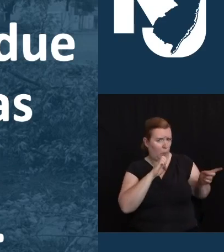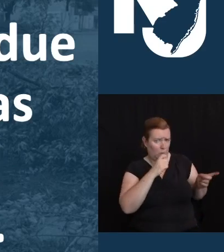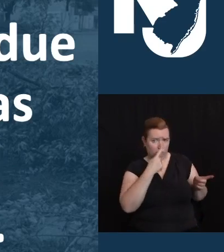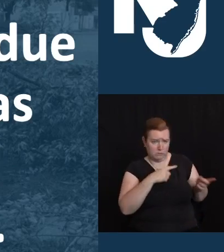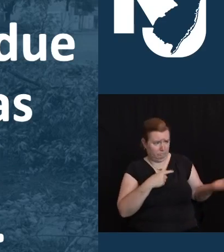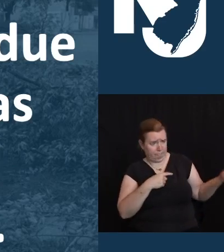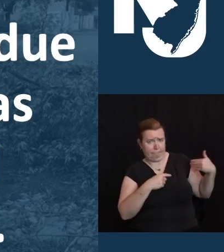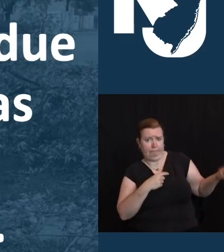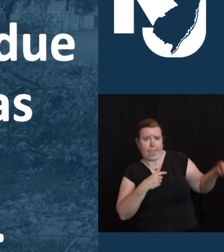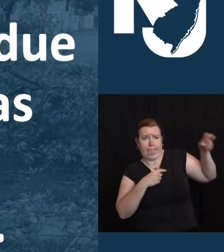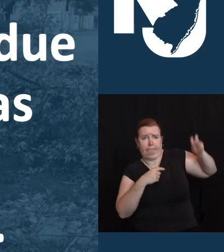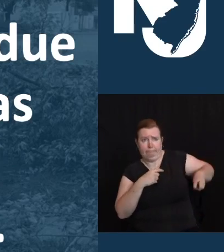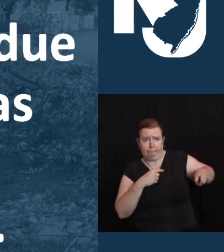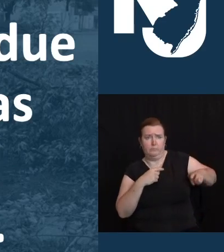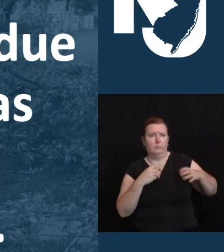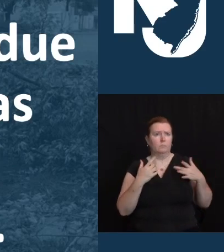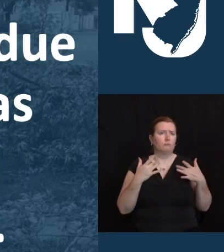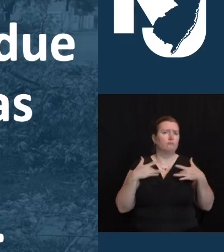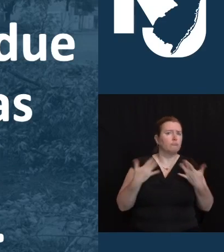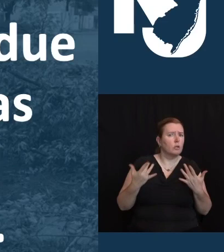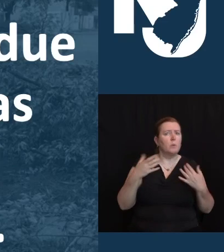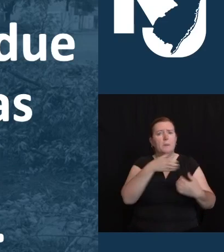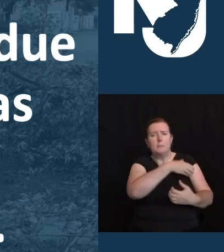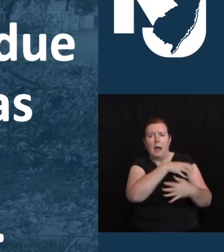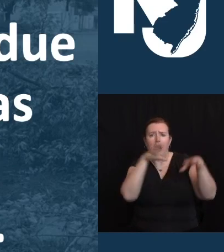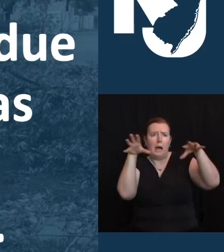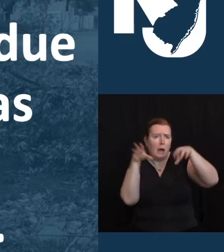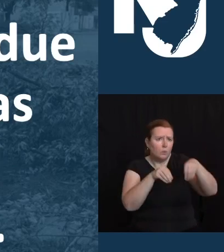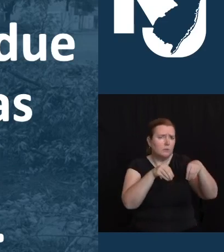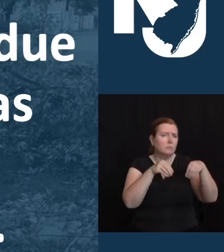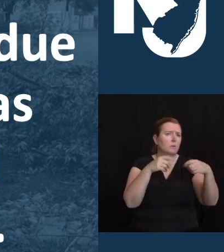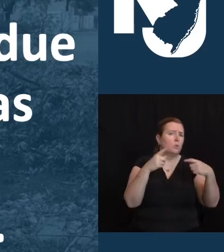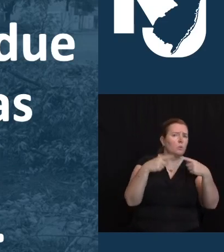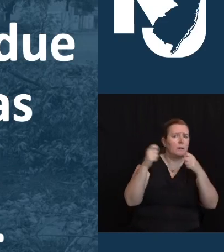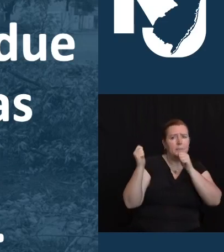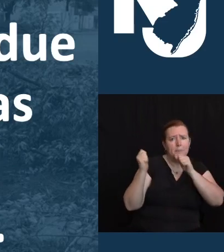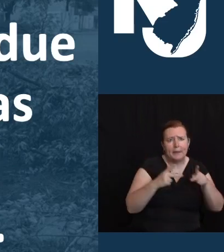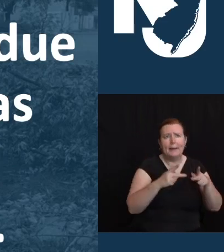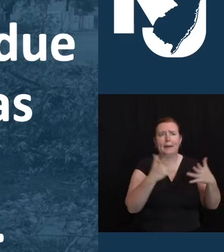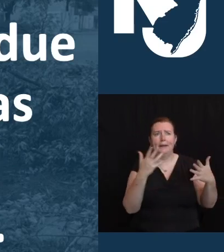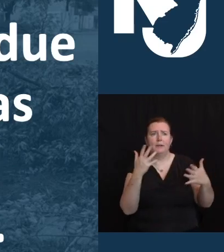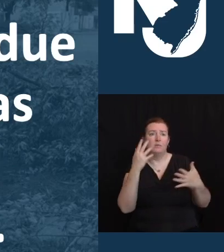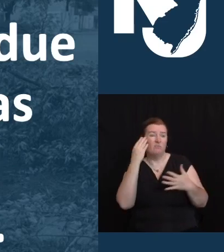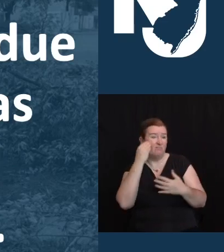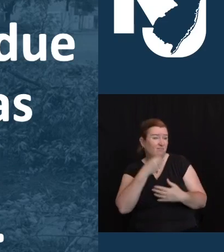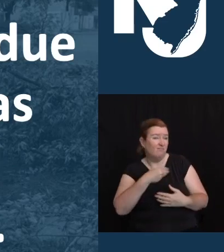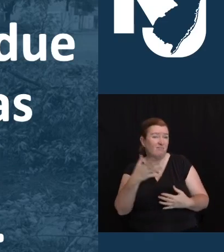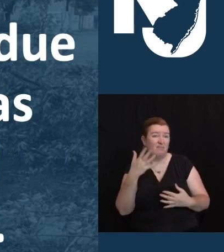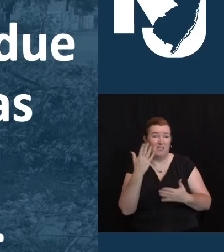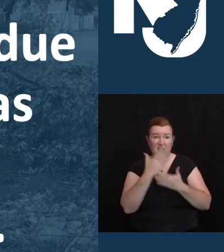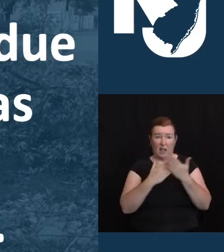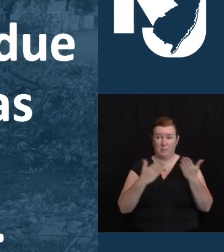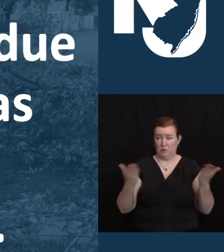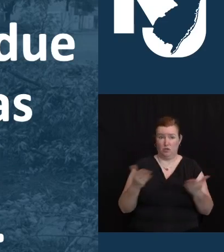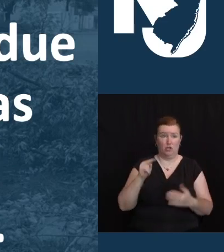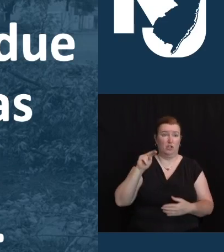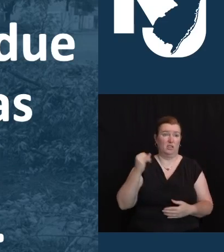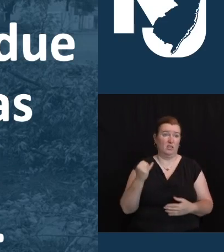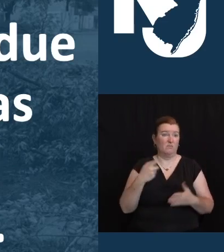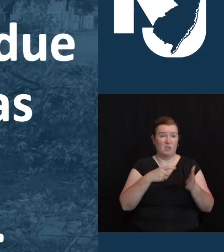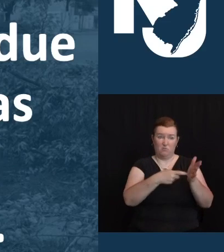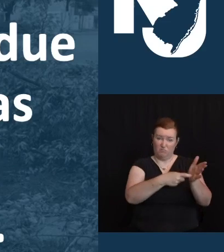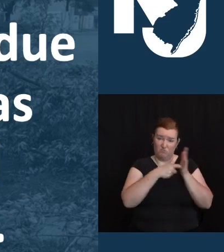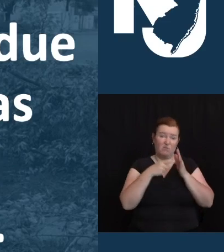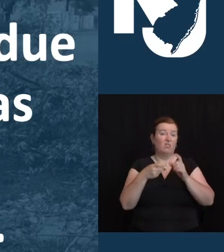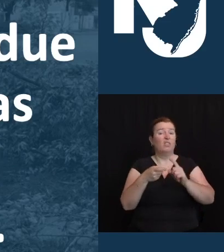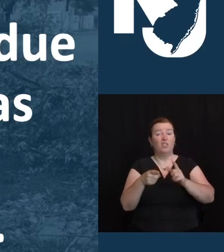restore power. For some residents, we know that restoration may take some time, counting in days